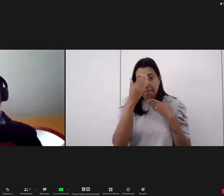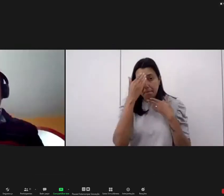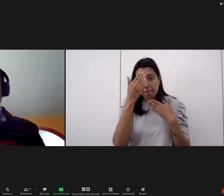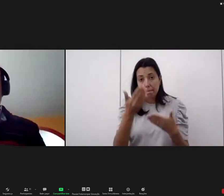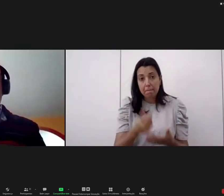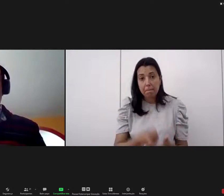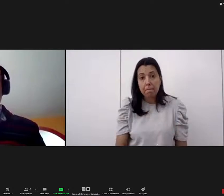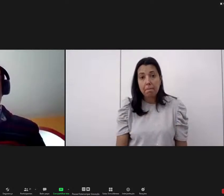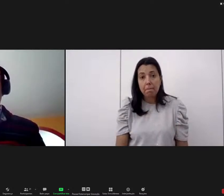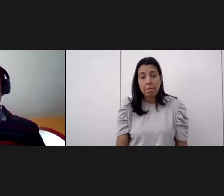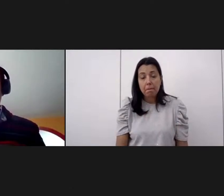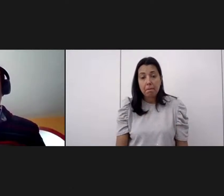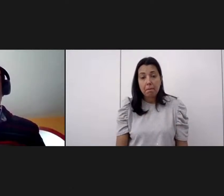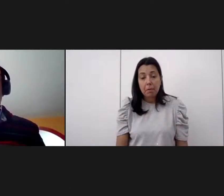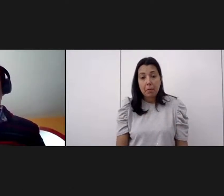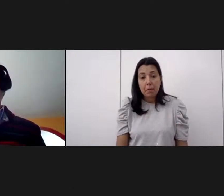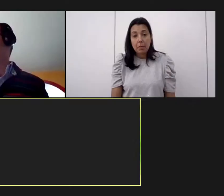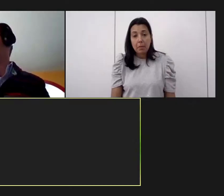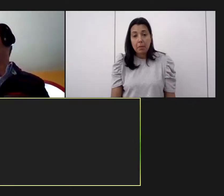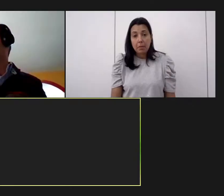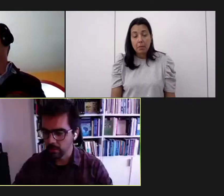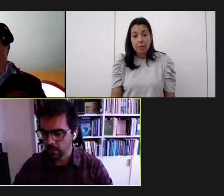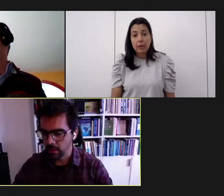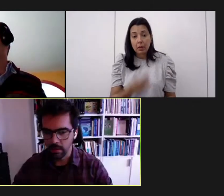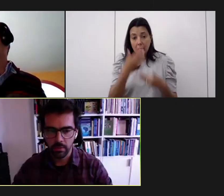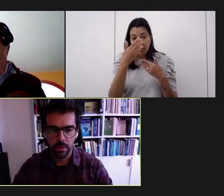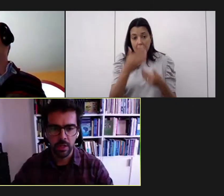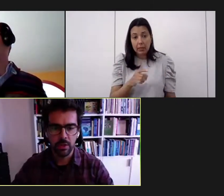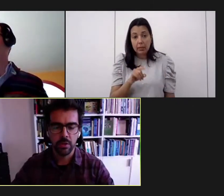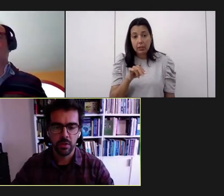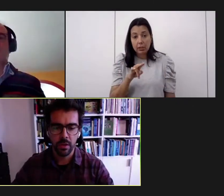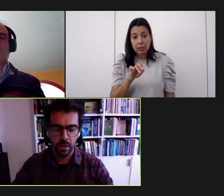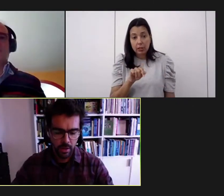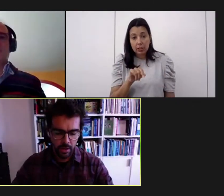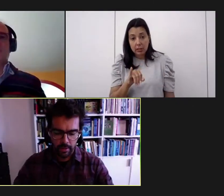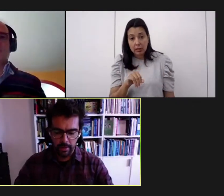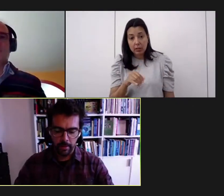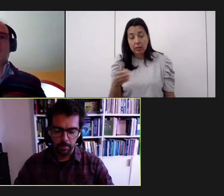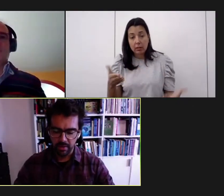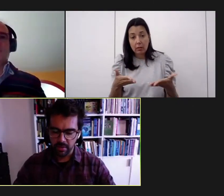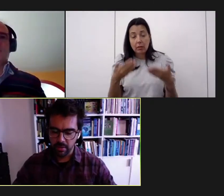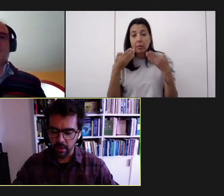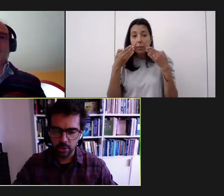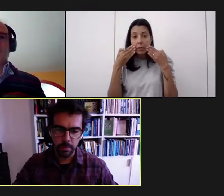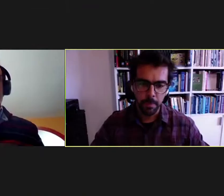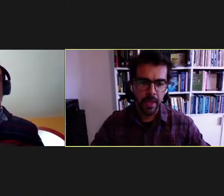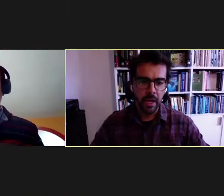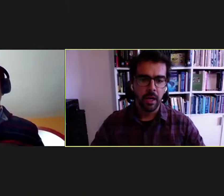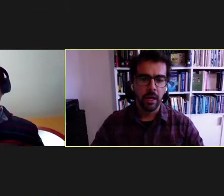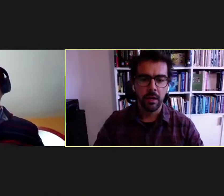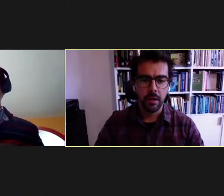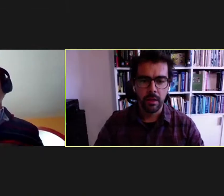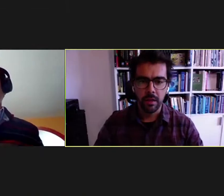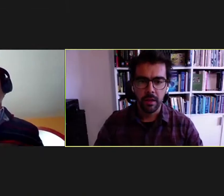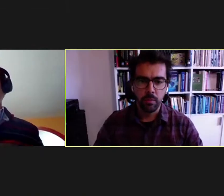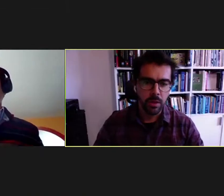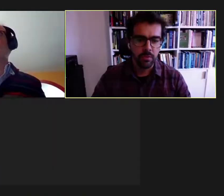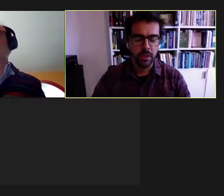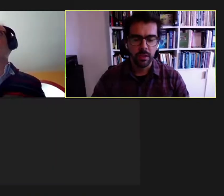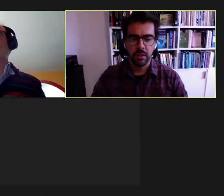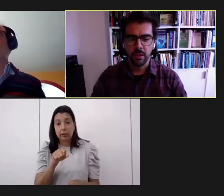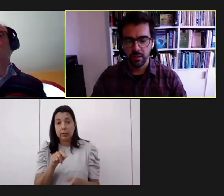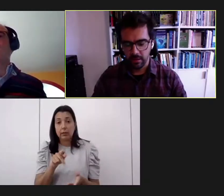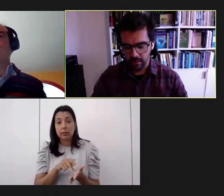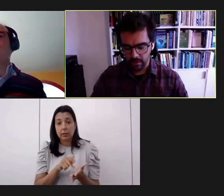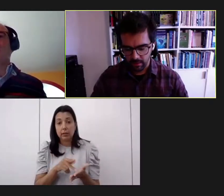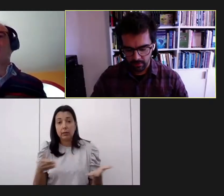Thank you very much, Thierry, for this very interesting presentation. I think that one